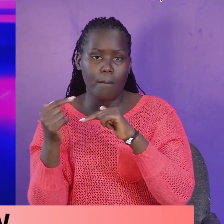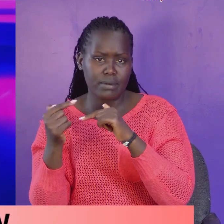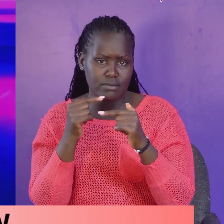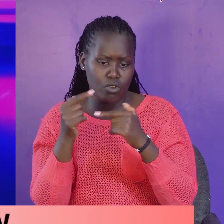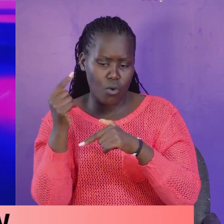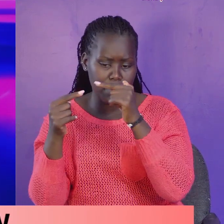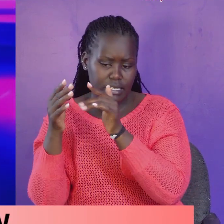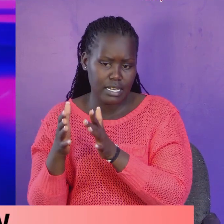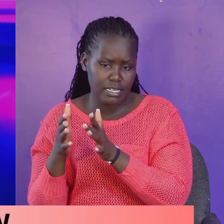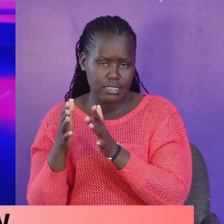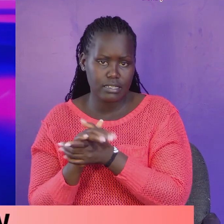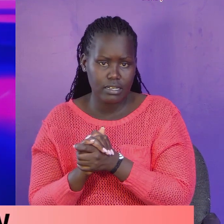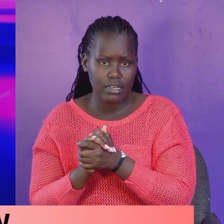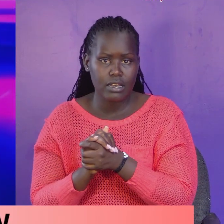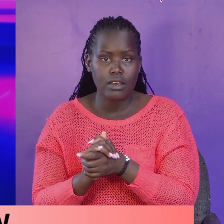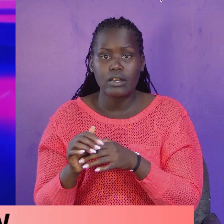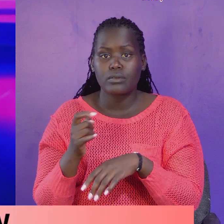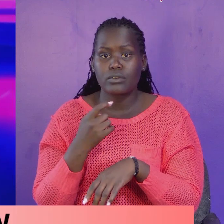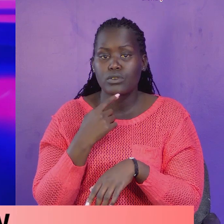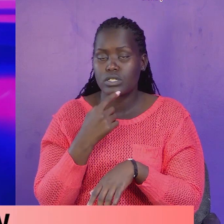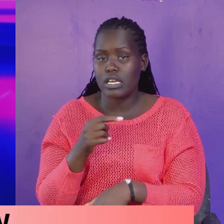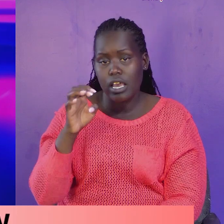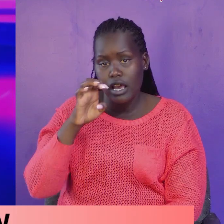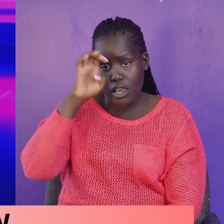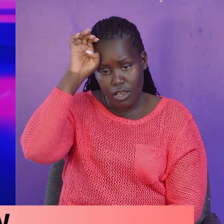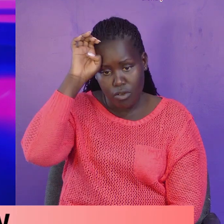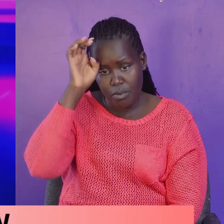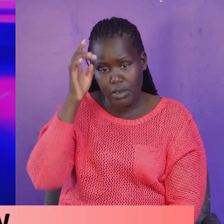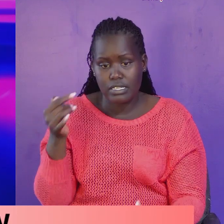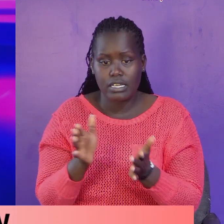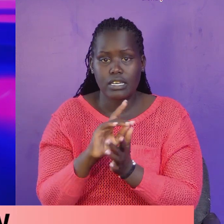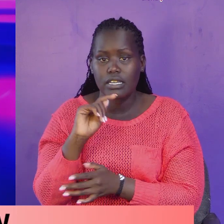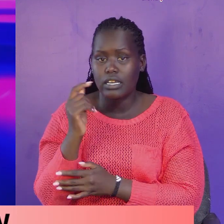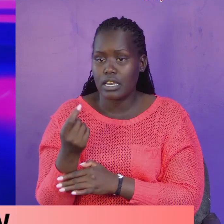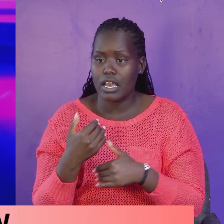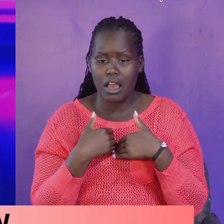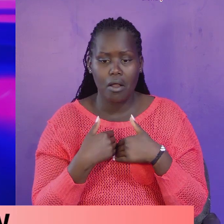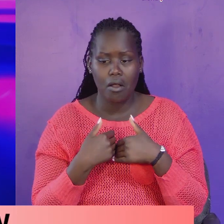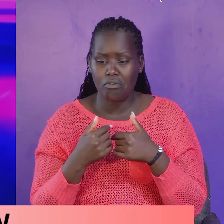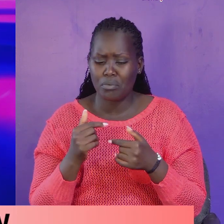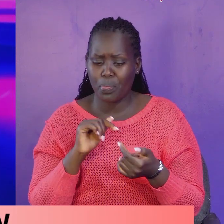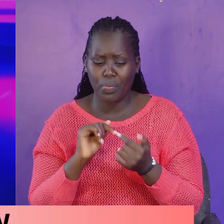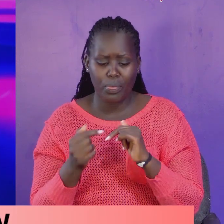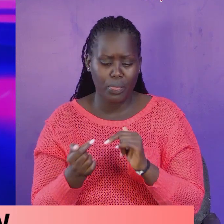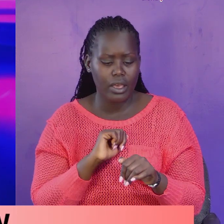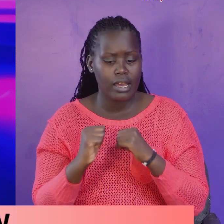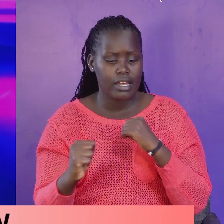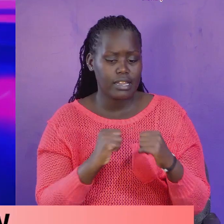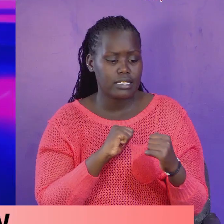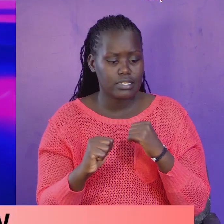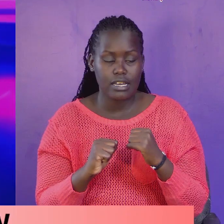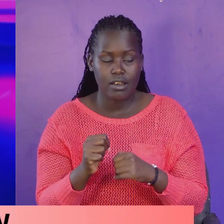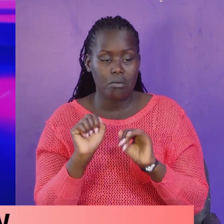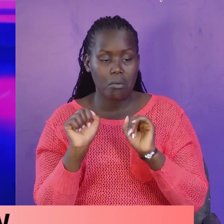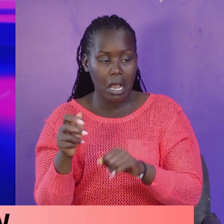So when you say Ethiopia and Kenyans, we are not rivals in athletics, the rivalry tunaiona